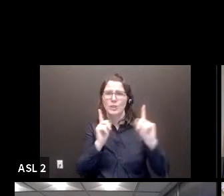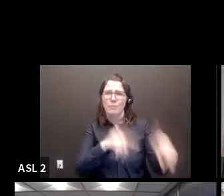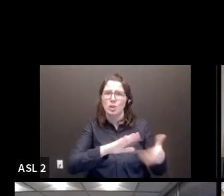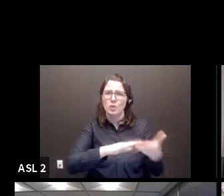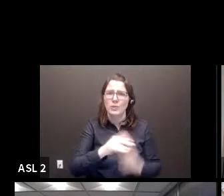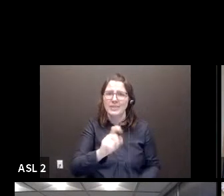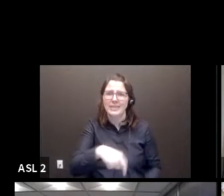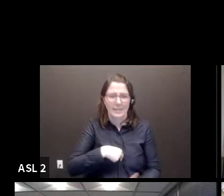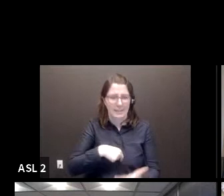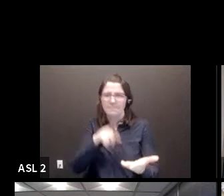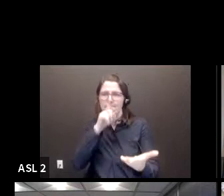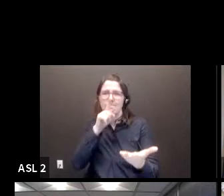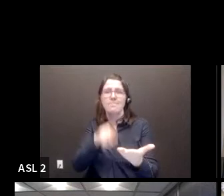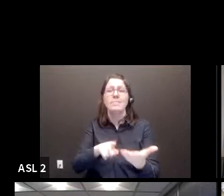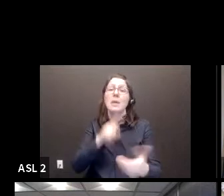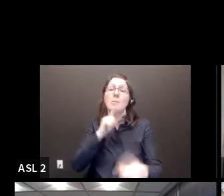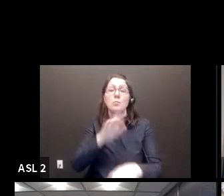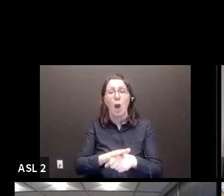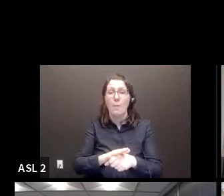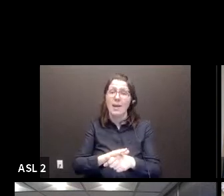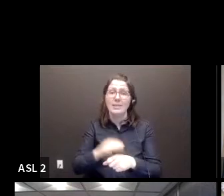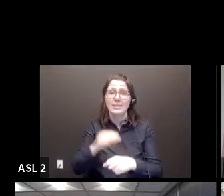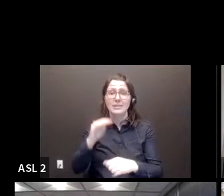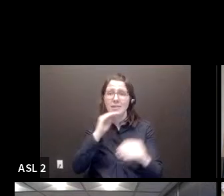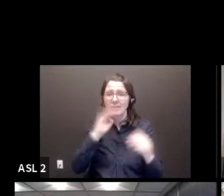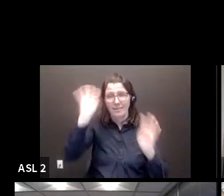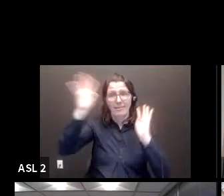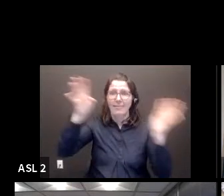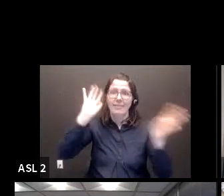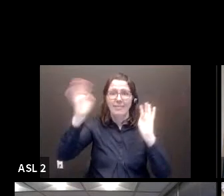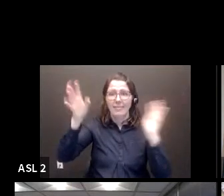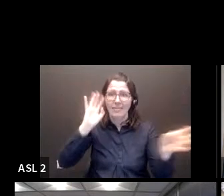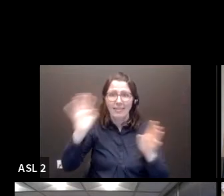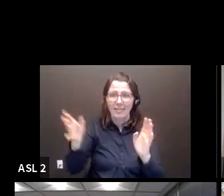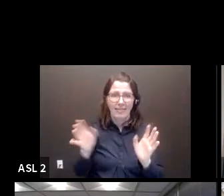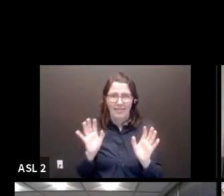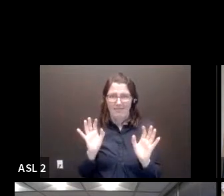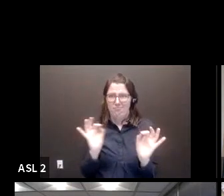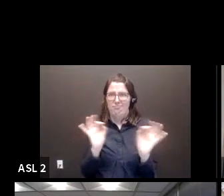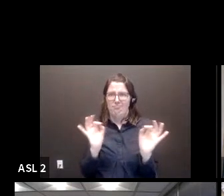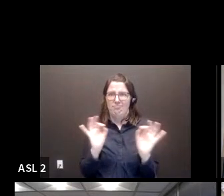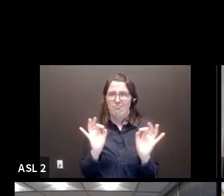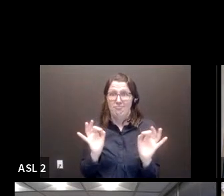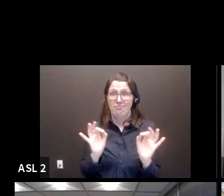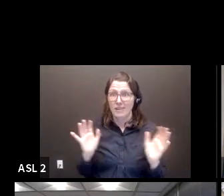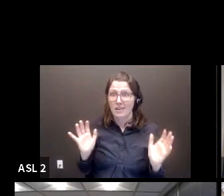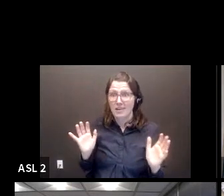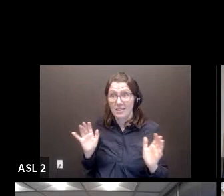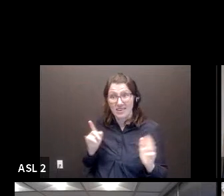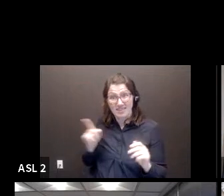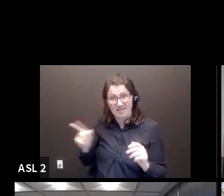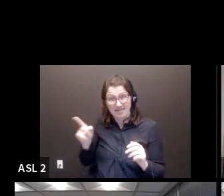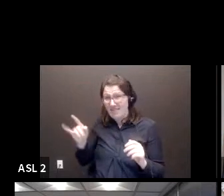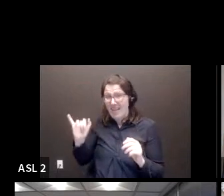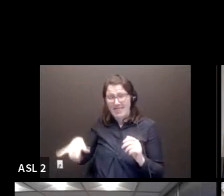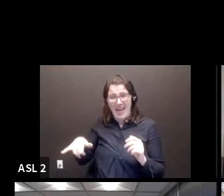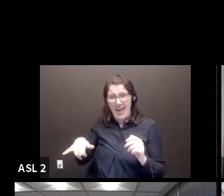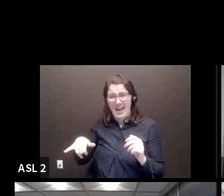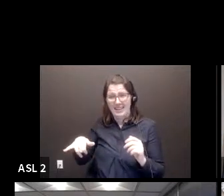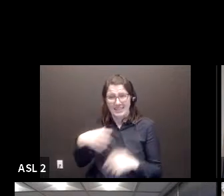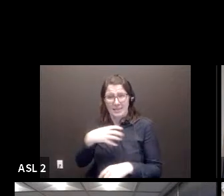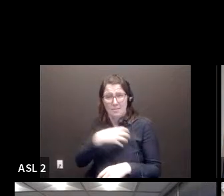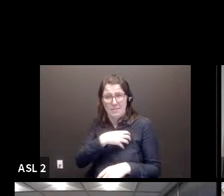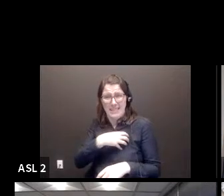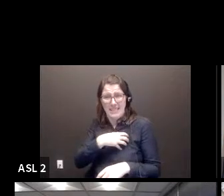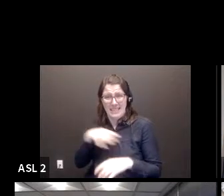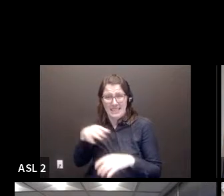to redeem themselves under this false premise of reforming a rotten and cancers into institution as chief slowly has confirmed for